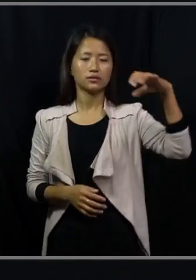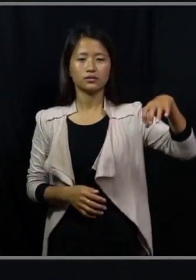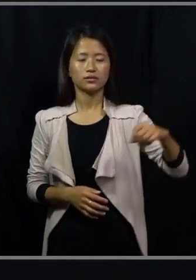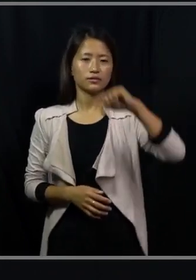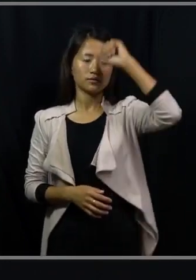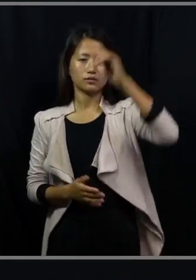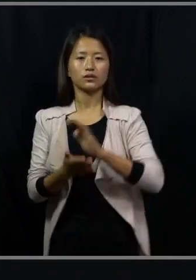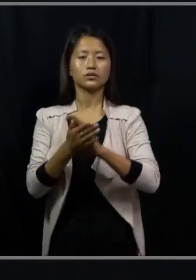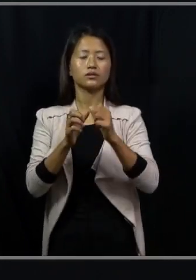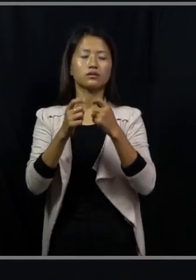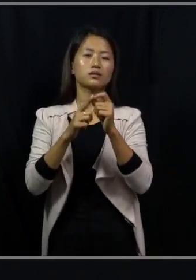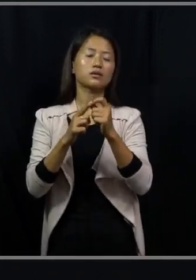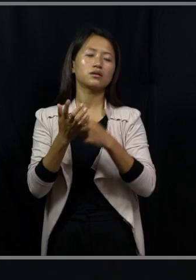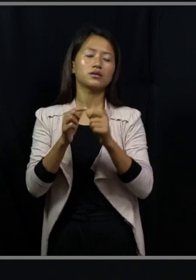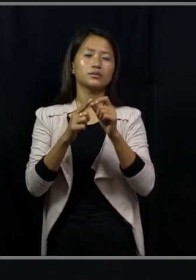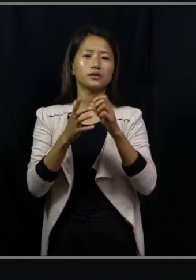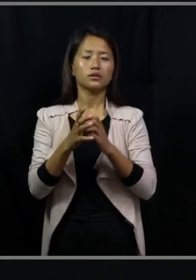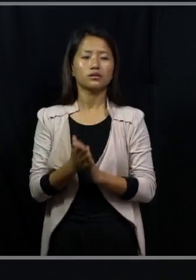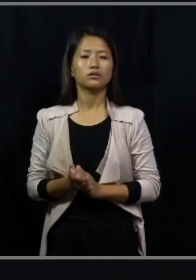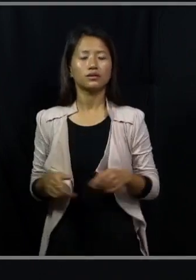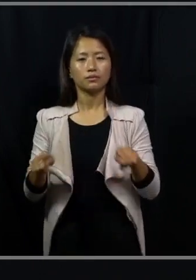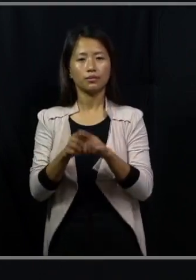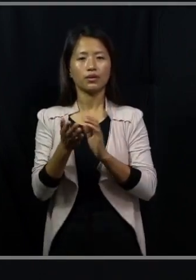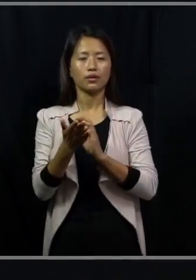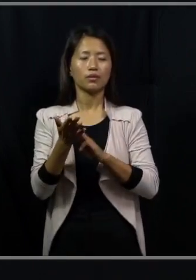So Harappa and Mohenjo-daro.